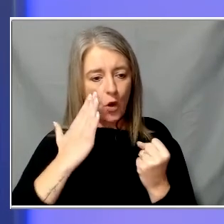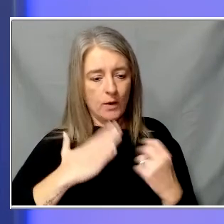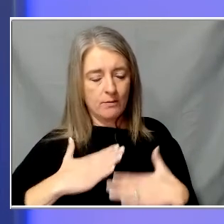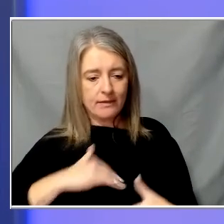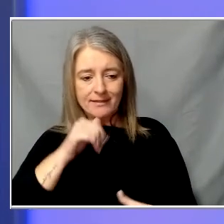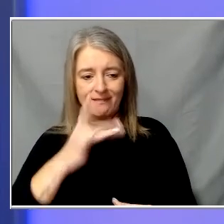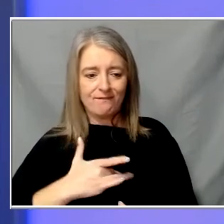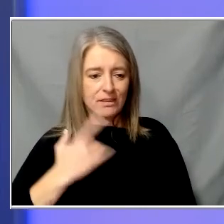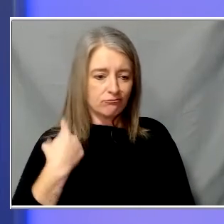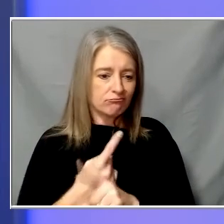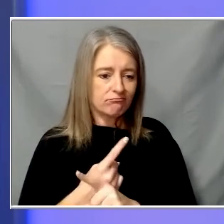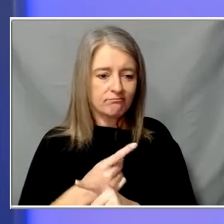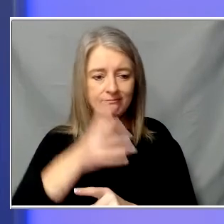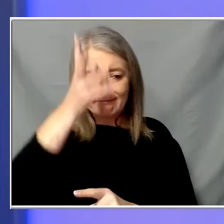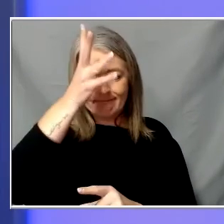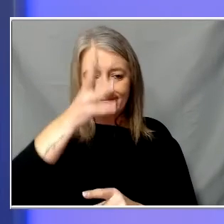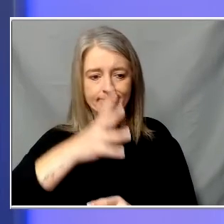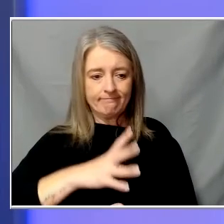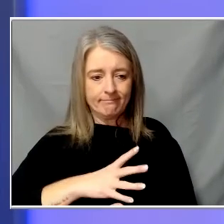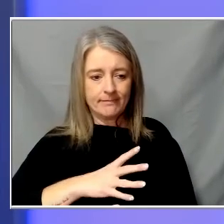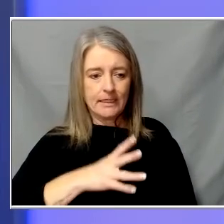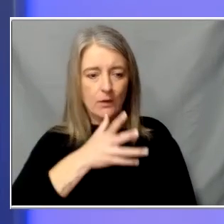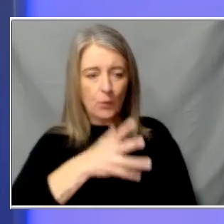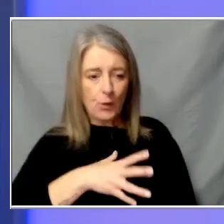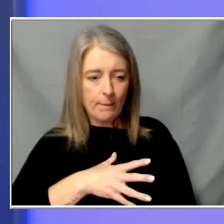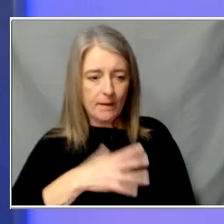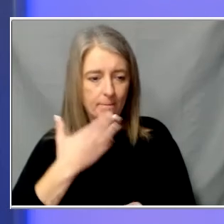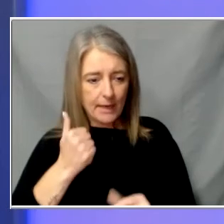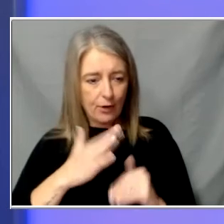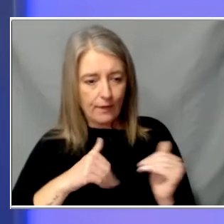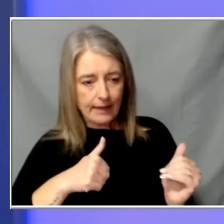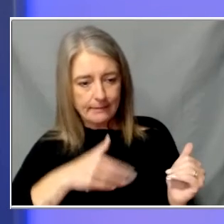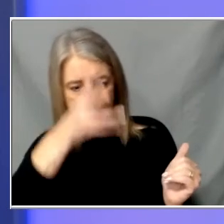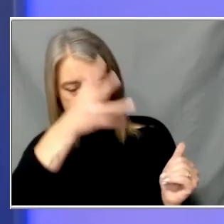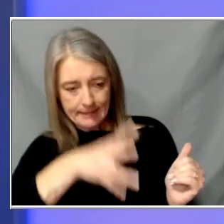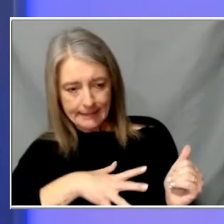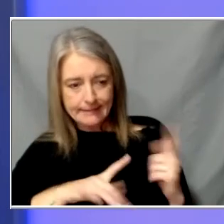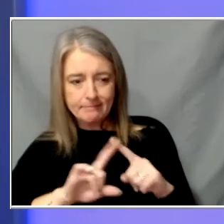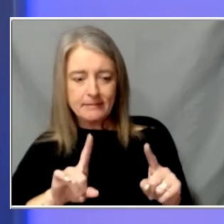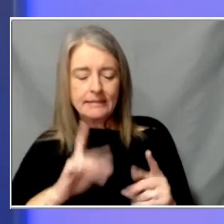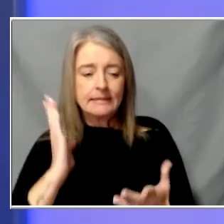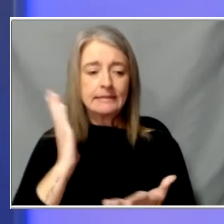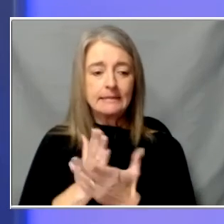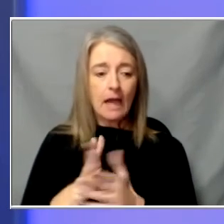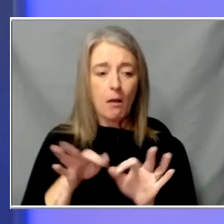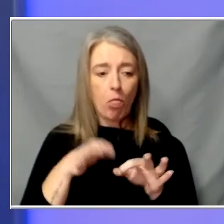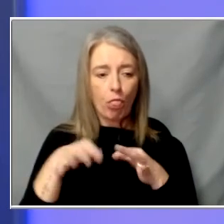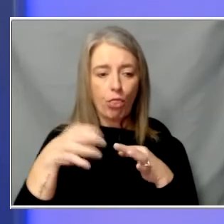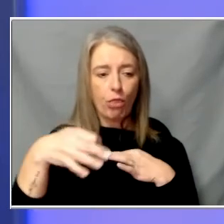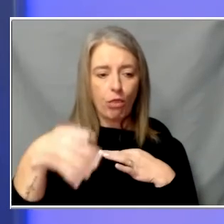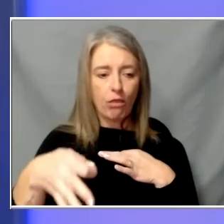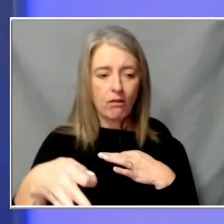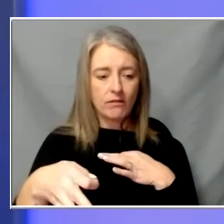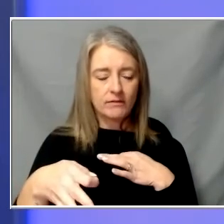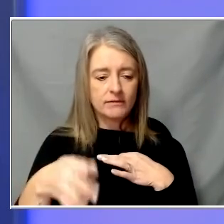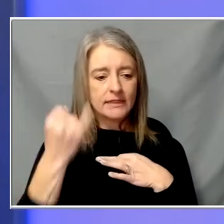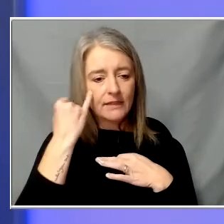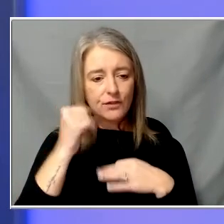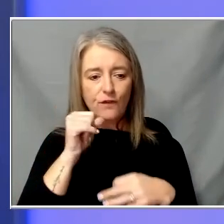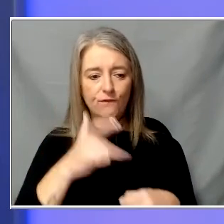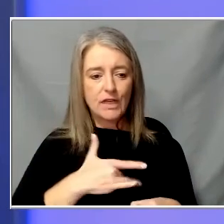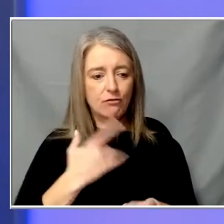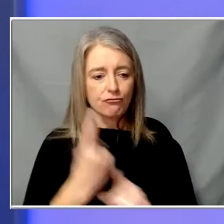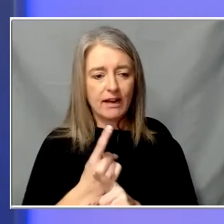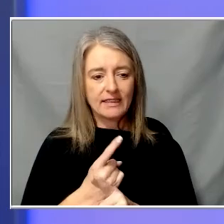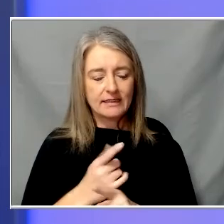And women are much better at this than men are, but stop putting things off. If you don't feel right, go get it checked